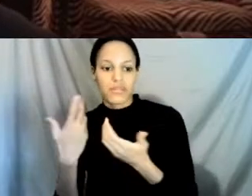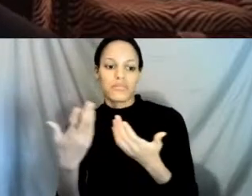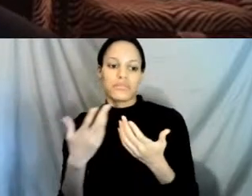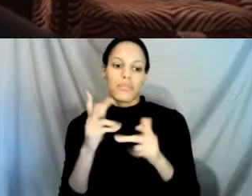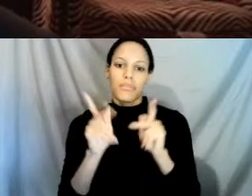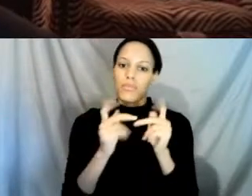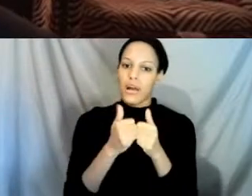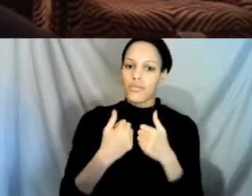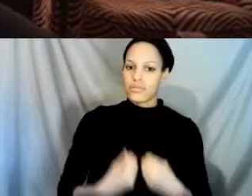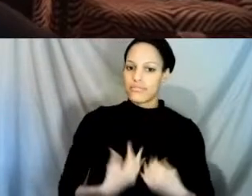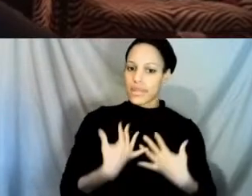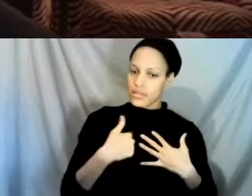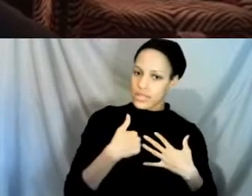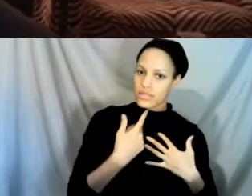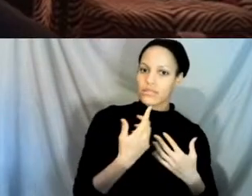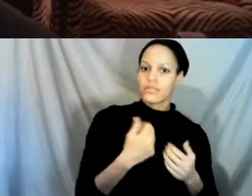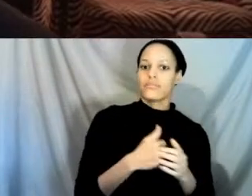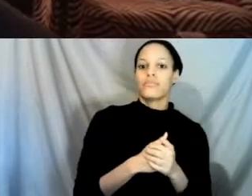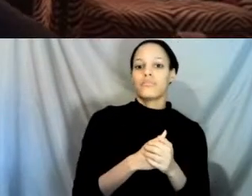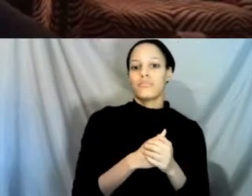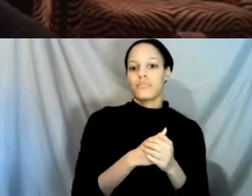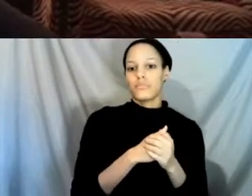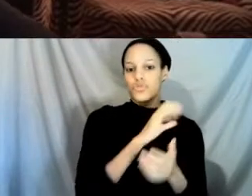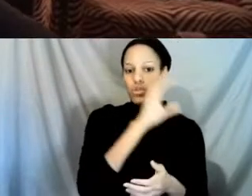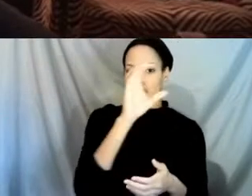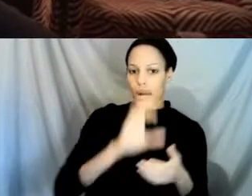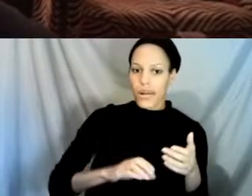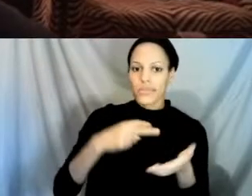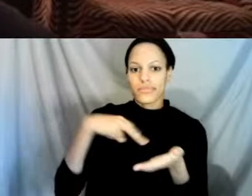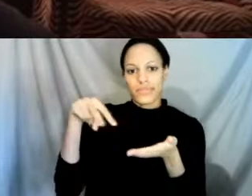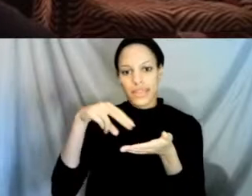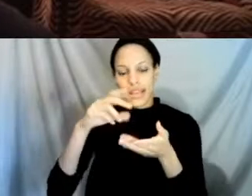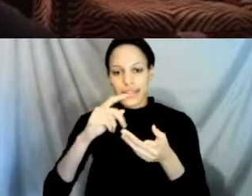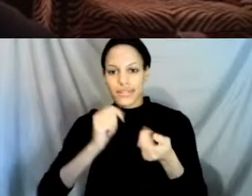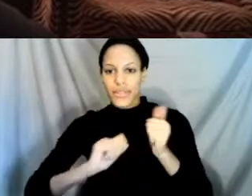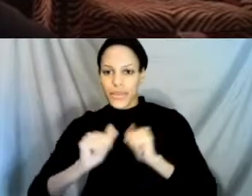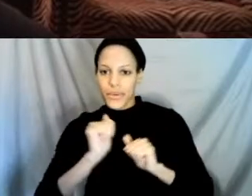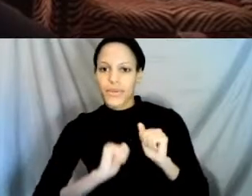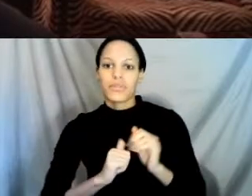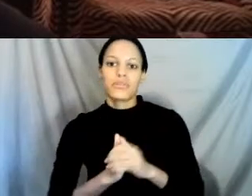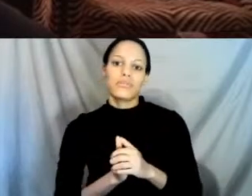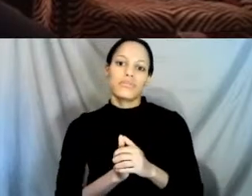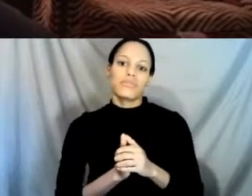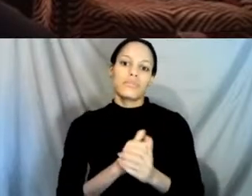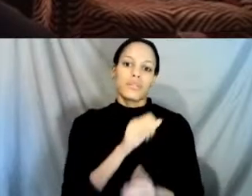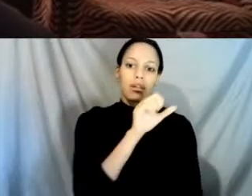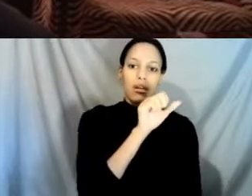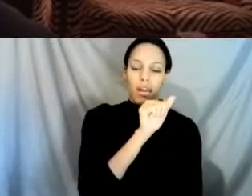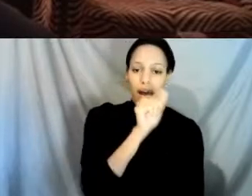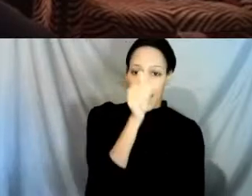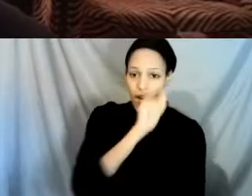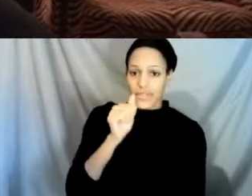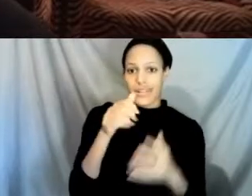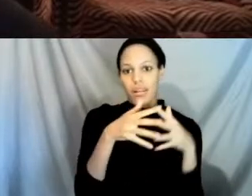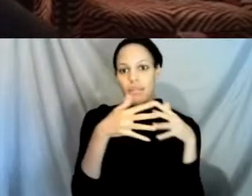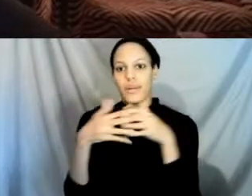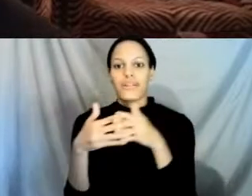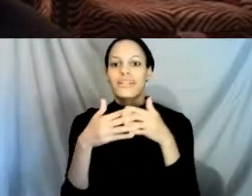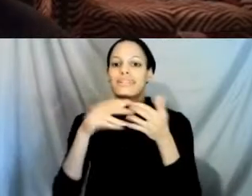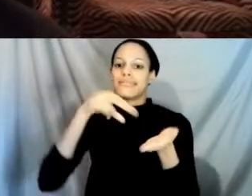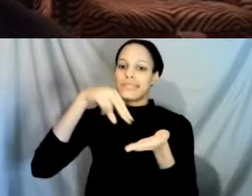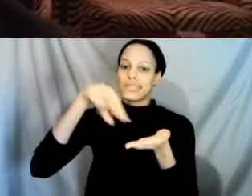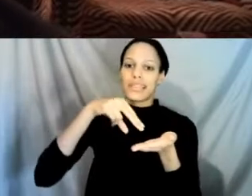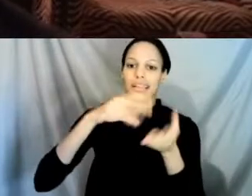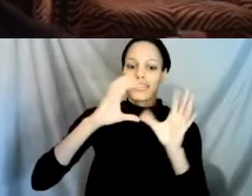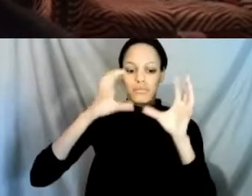Muntu Dance Theater of Chicago, African American Dance Ensemble, founded by Chuck Davis, who is the founder